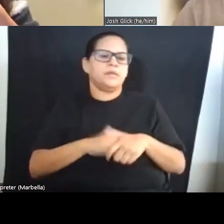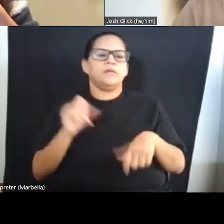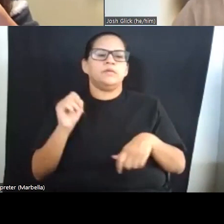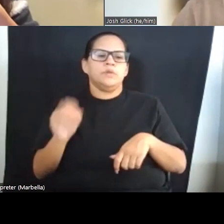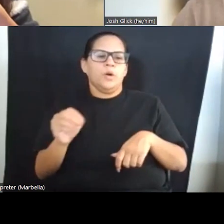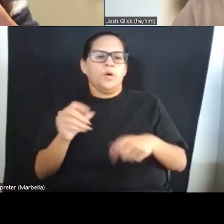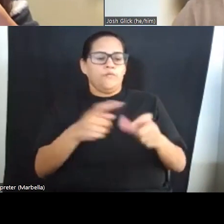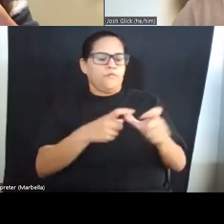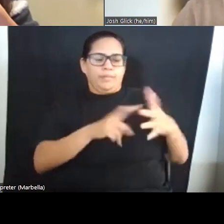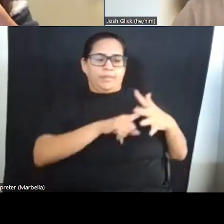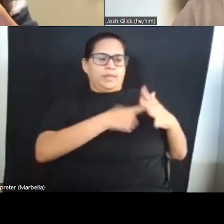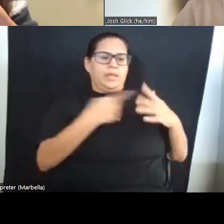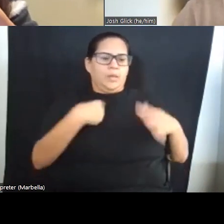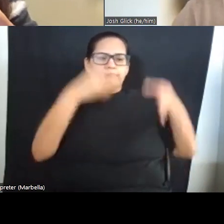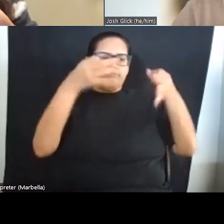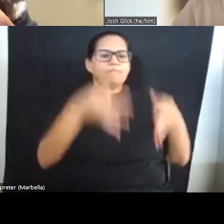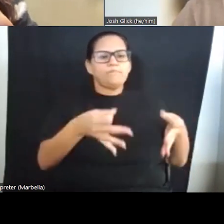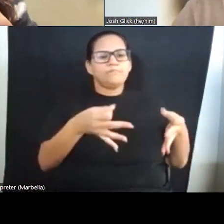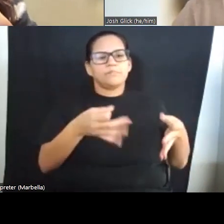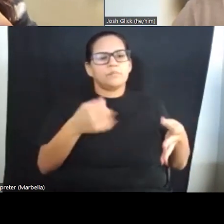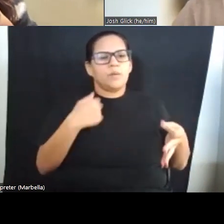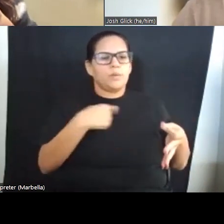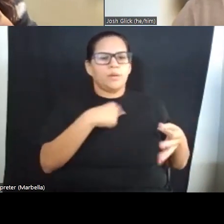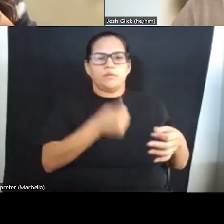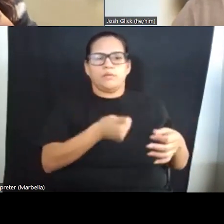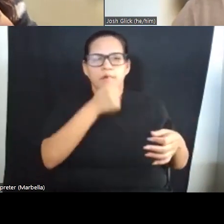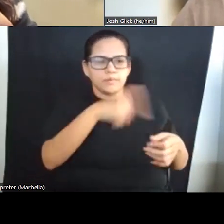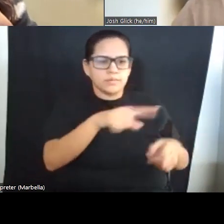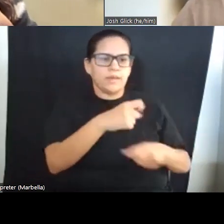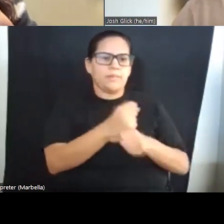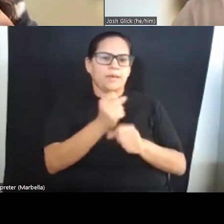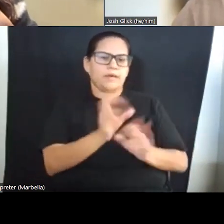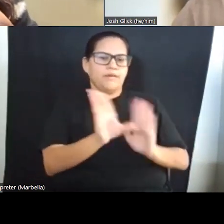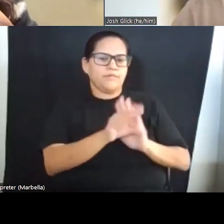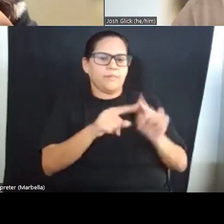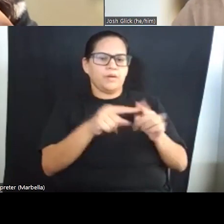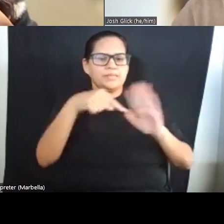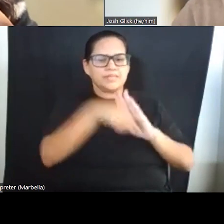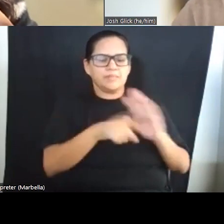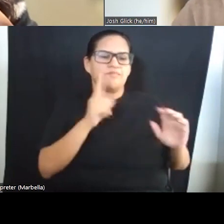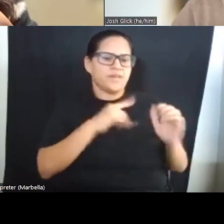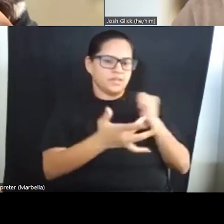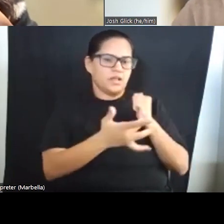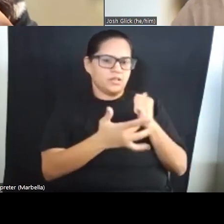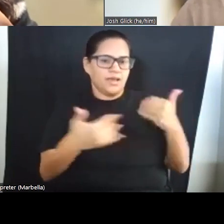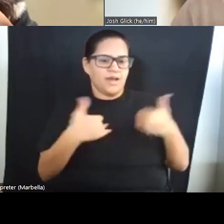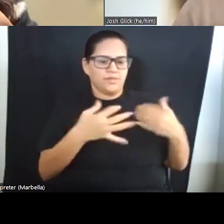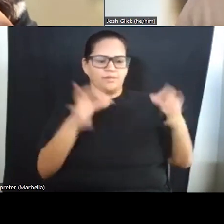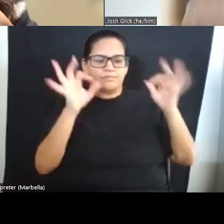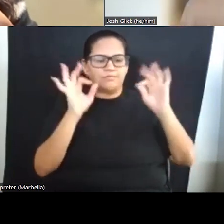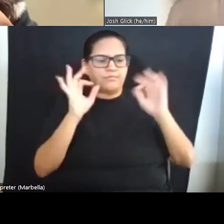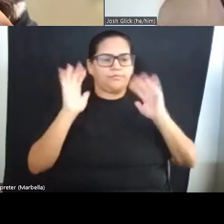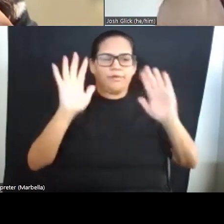And so from the beginning, we decided we would anonymize them. And because we were making a film about deepfake technology, which had this, you know, great potential